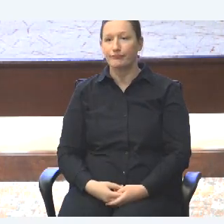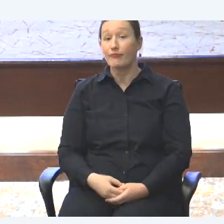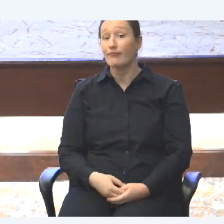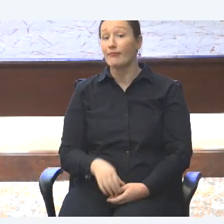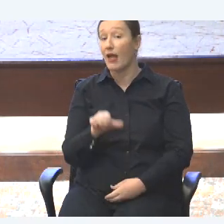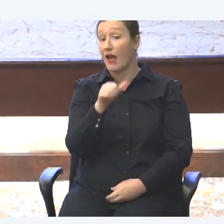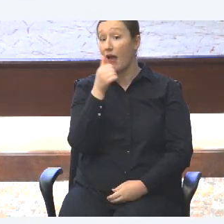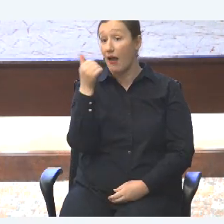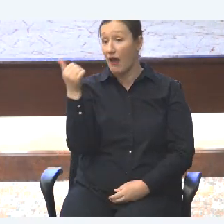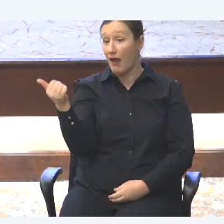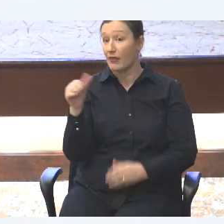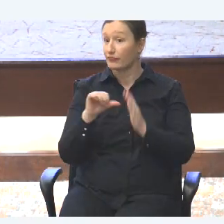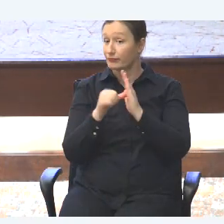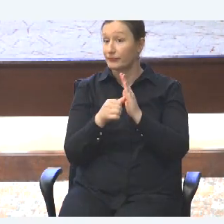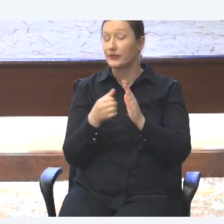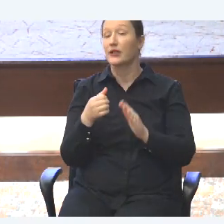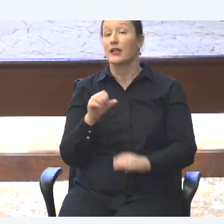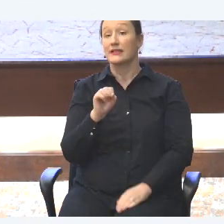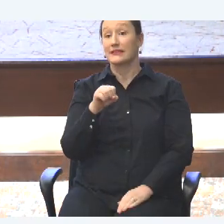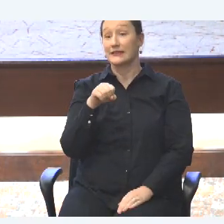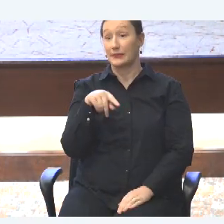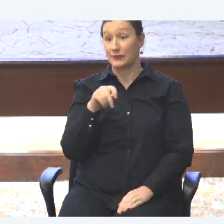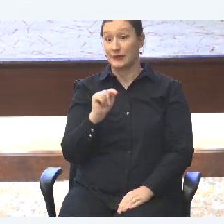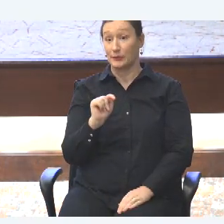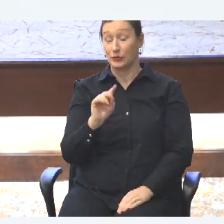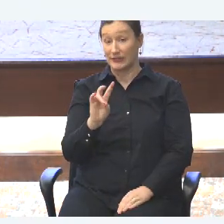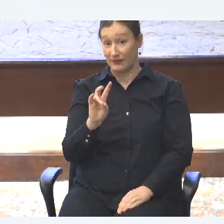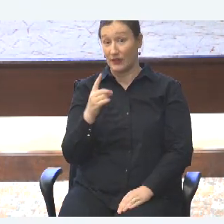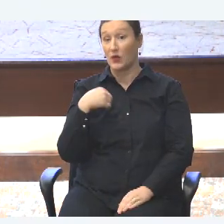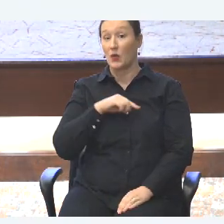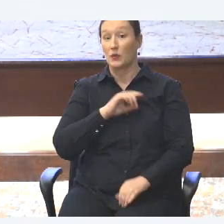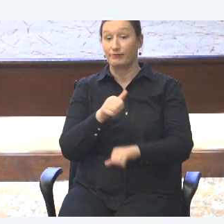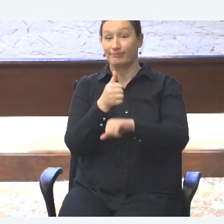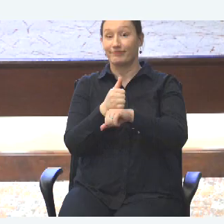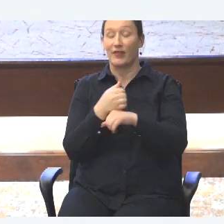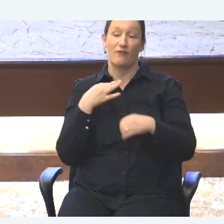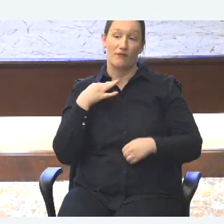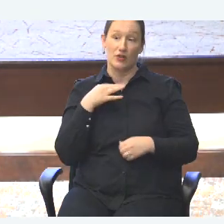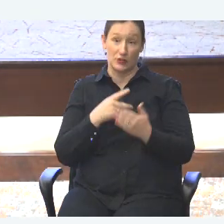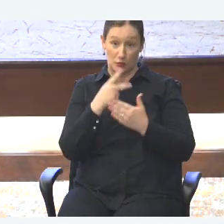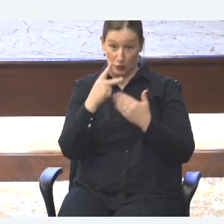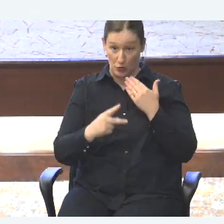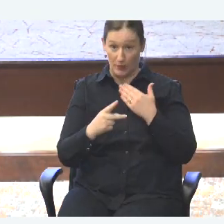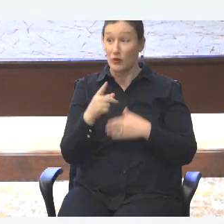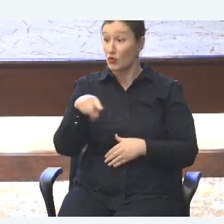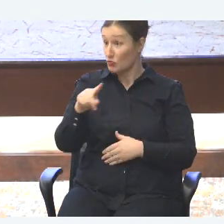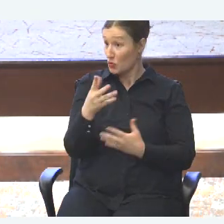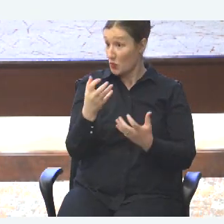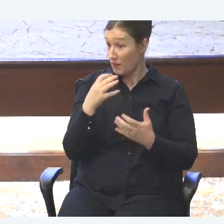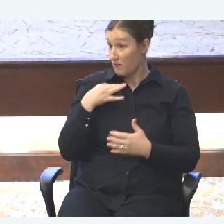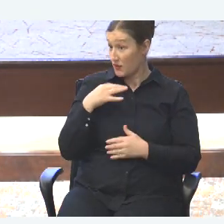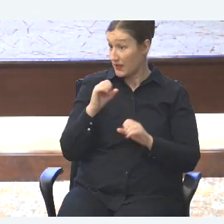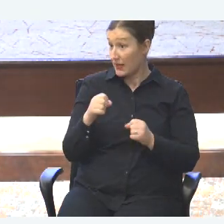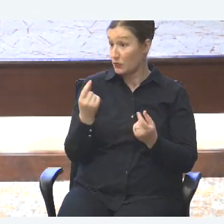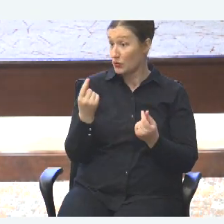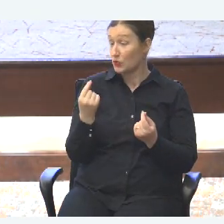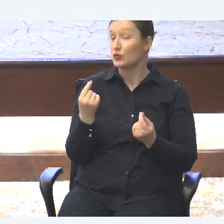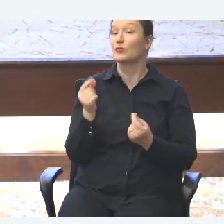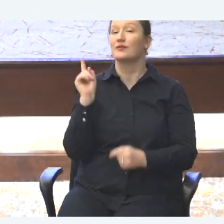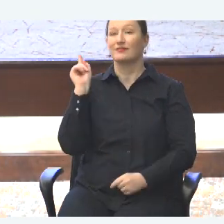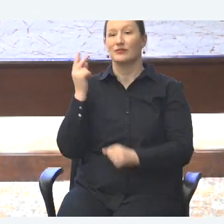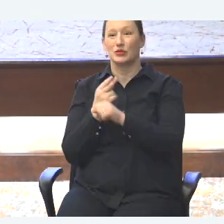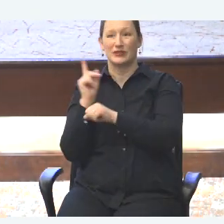Another area we launched after September 7th is our volunteer program. Volunteers can sign up through the Better Impact software or My Impact